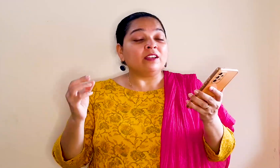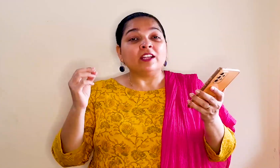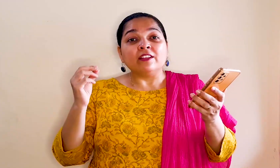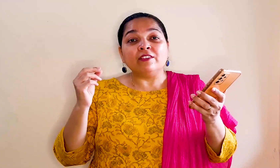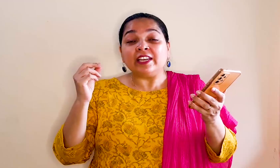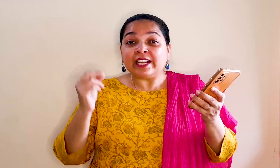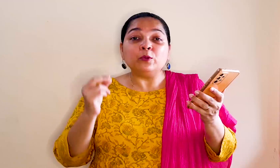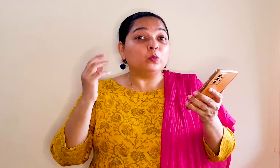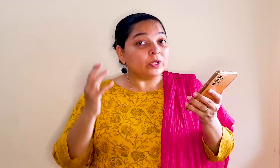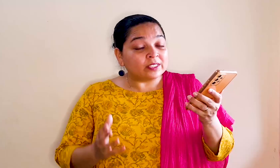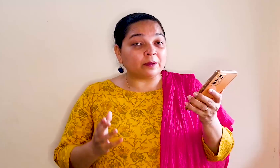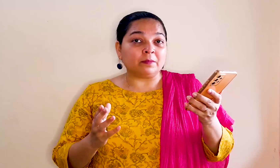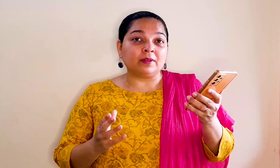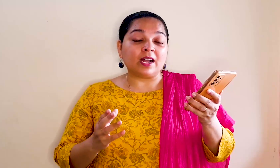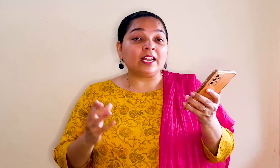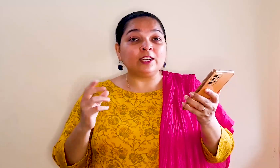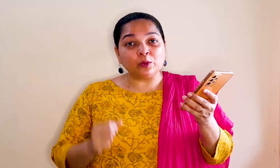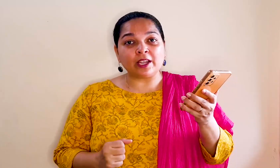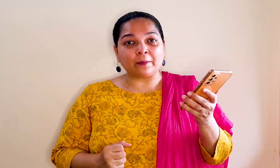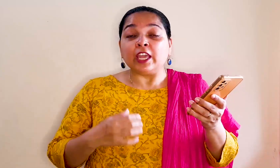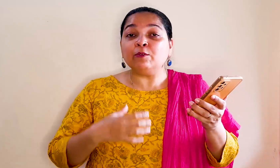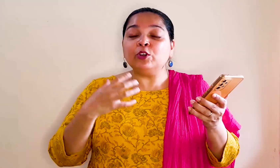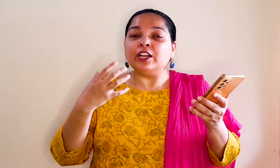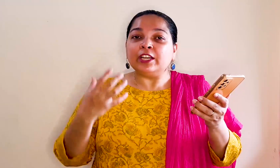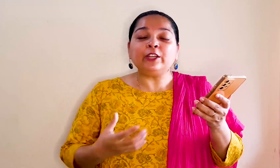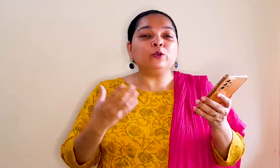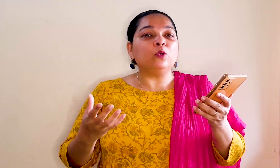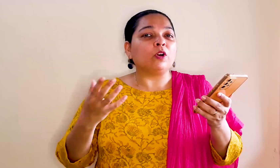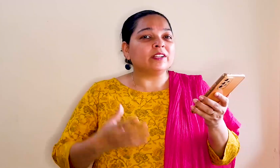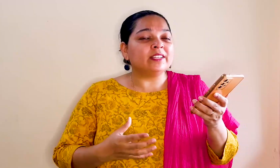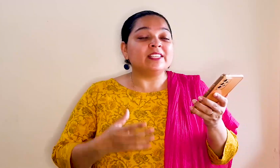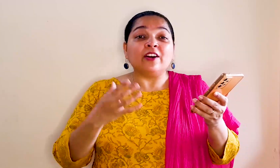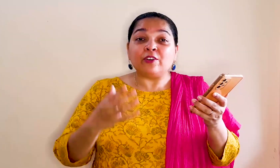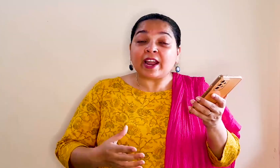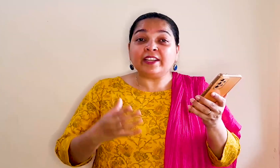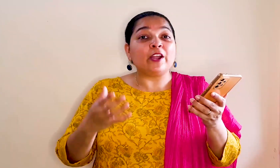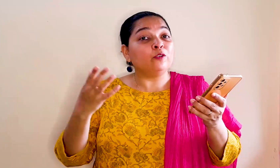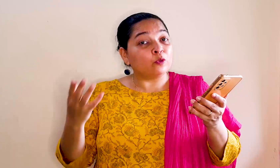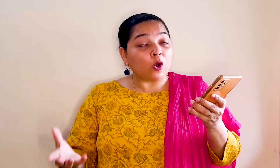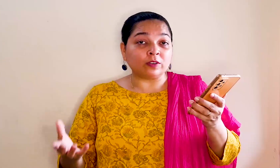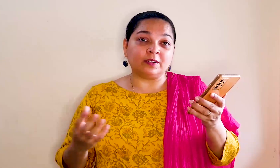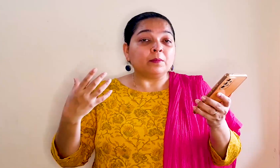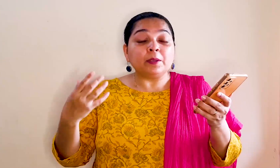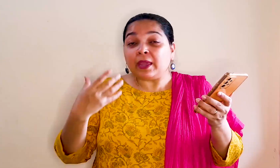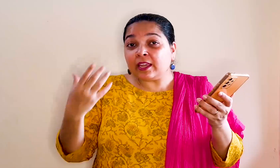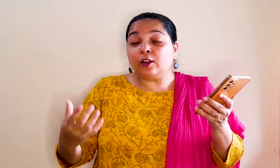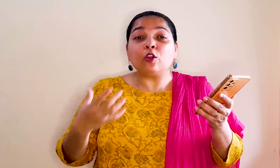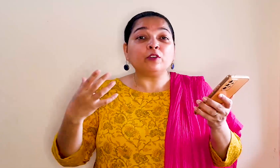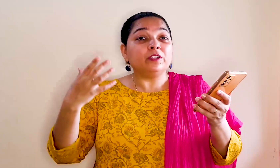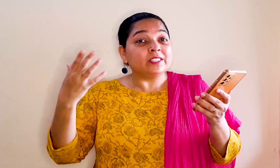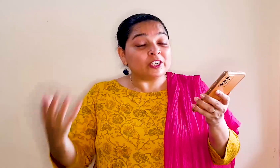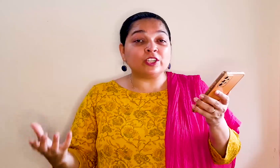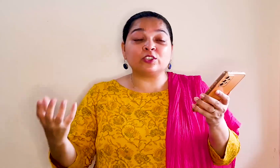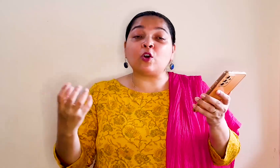he will need wisdom. Hallelujah. He would need to know what is right and wrong, be making